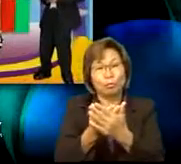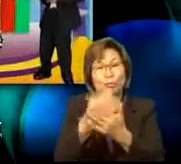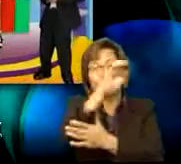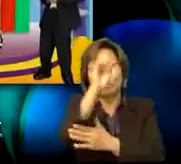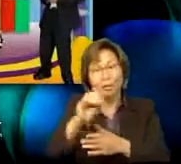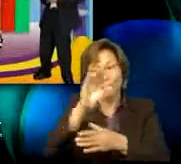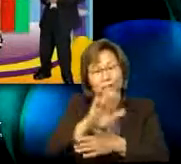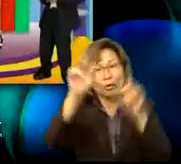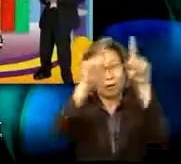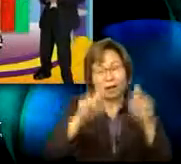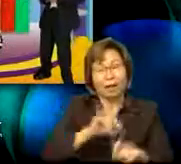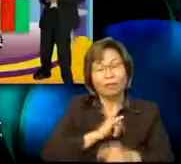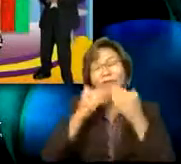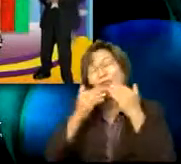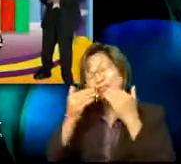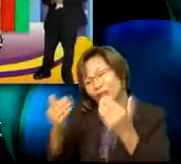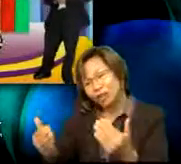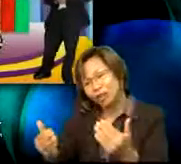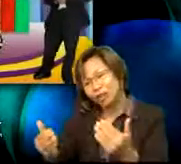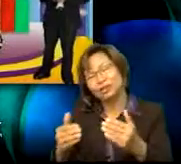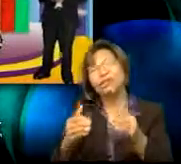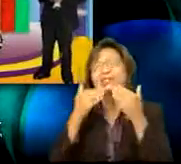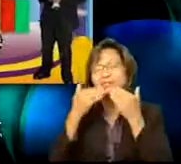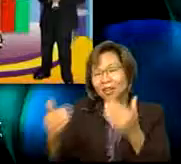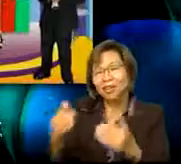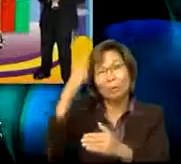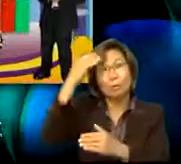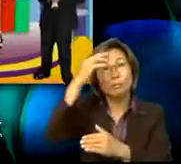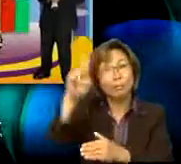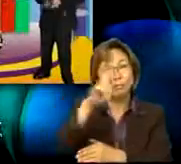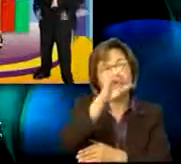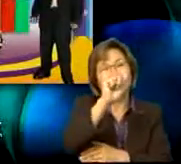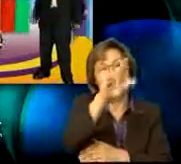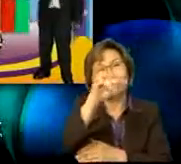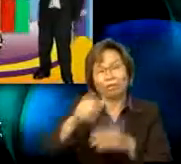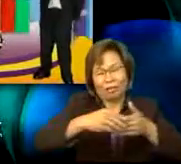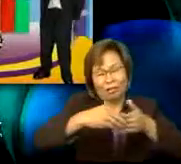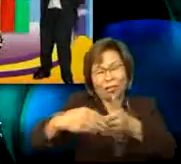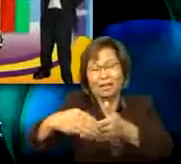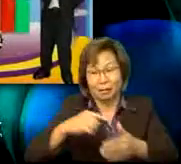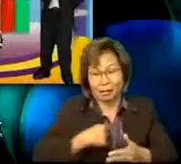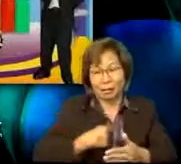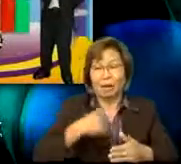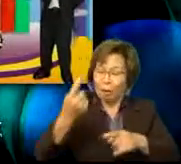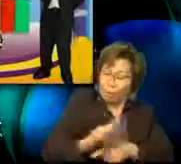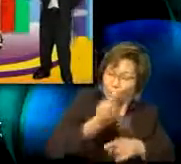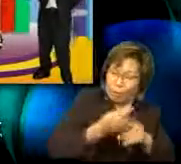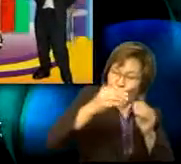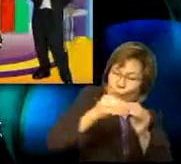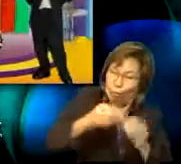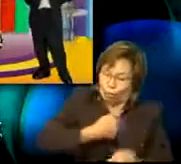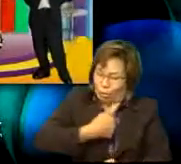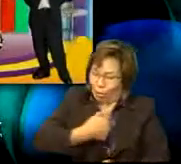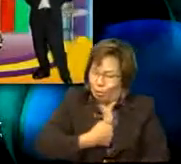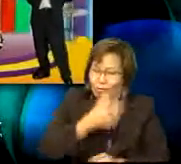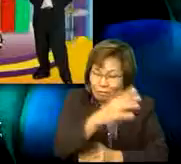exam. I have to thank you too, Mr. Aris, for guiding me. I'll practice more